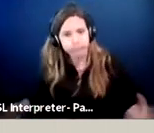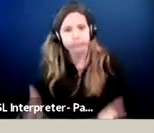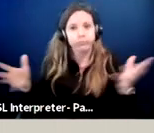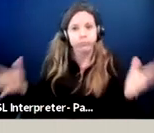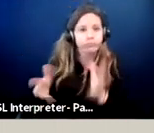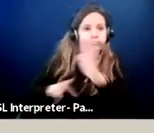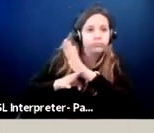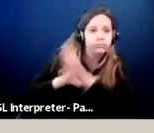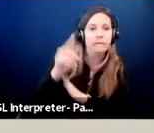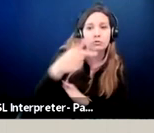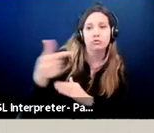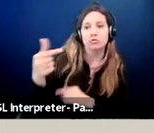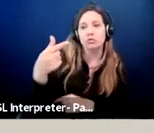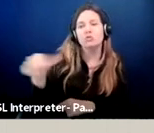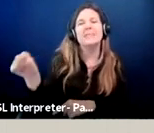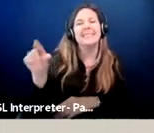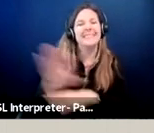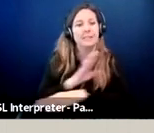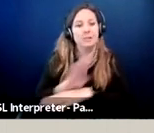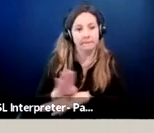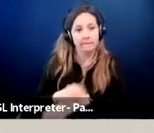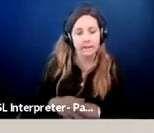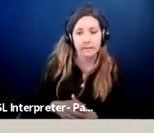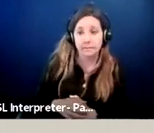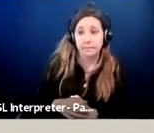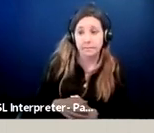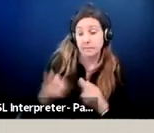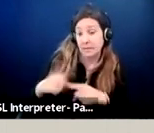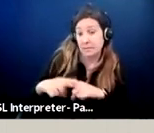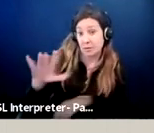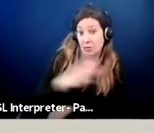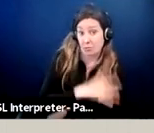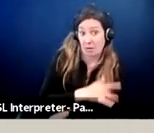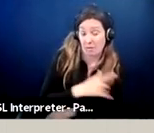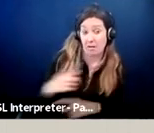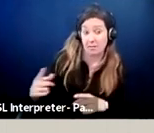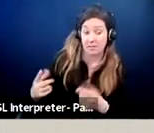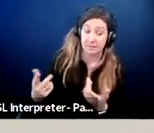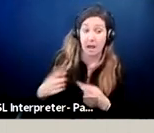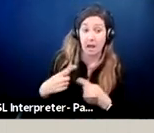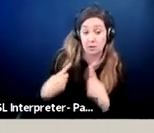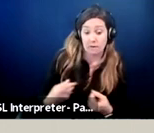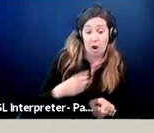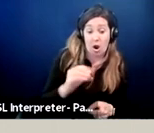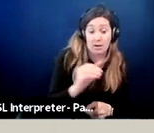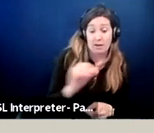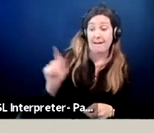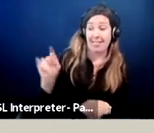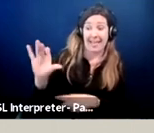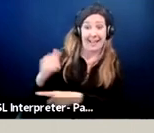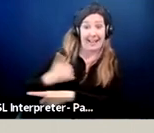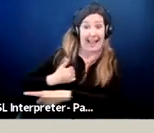on which province you're in, there are some focused initiatives, but so far Ontario and Atlantic Canada have the